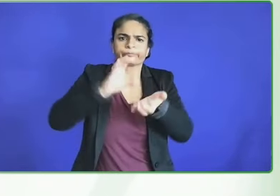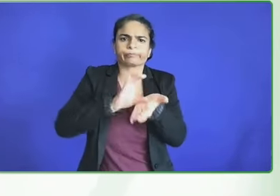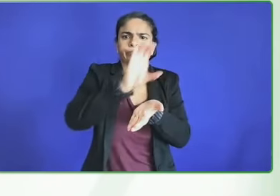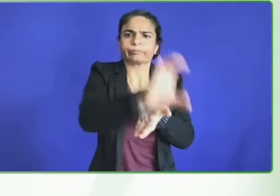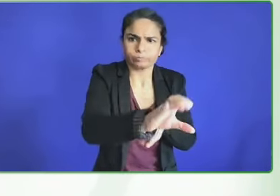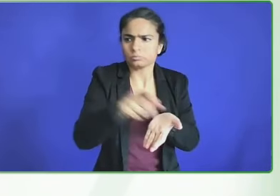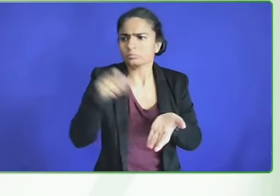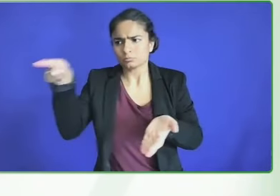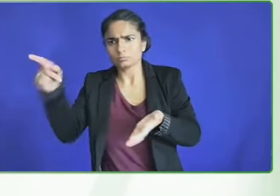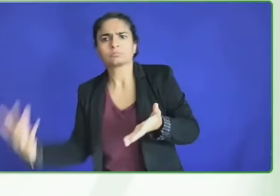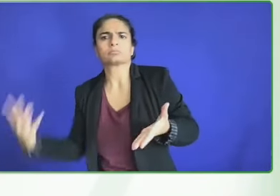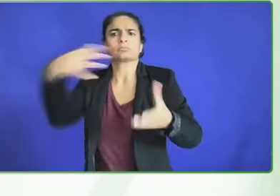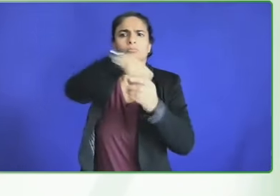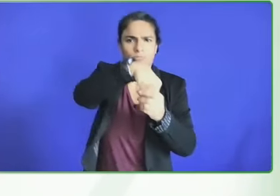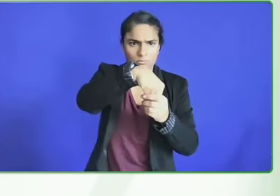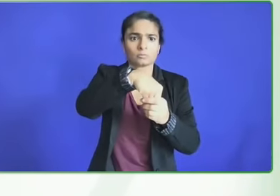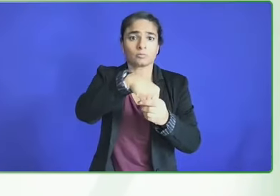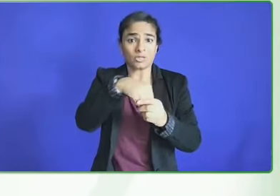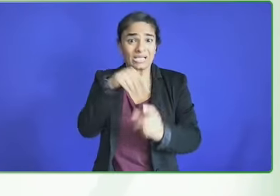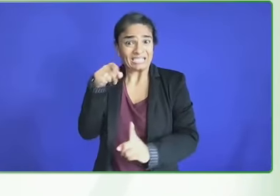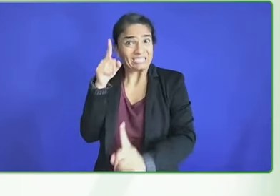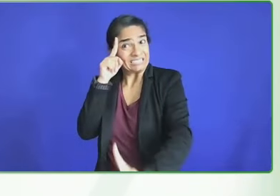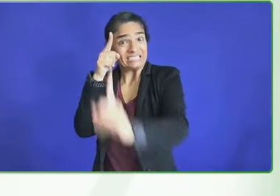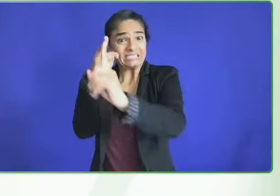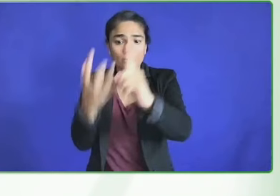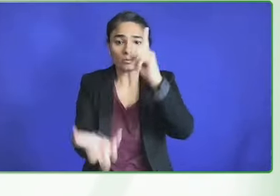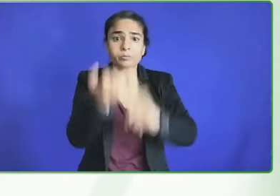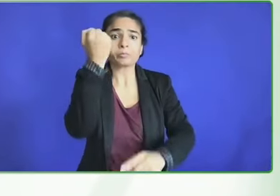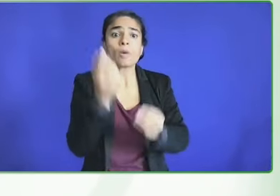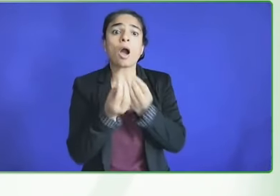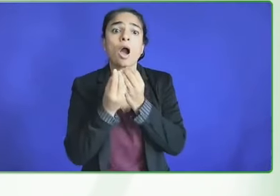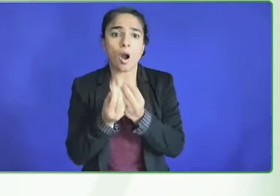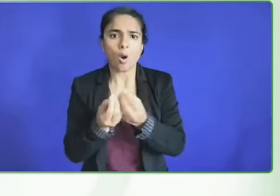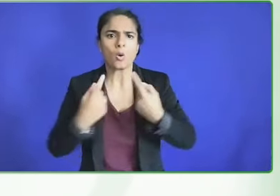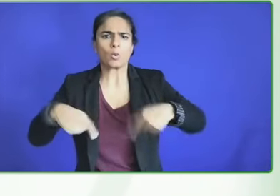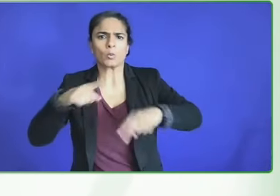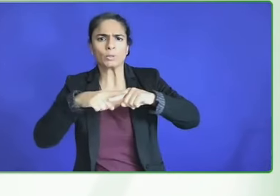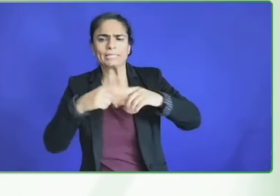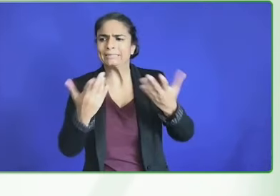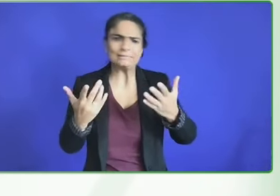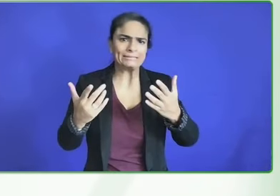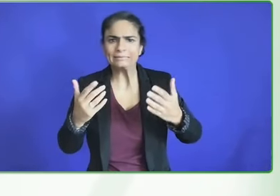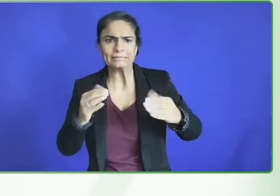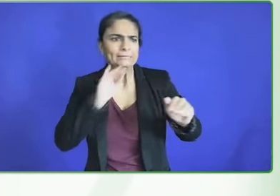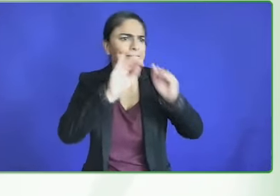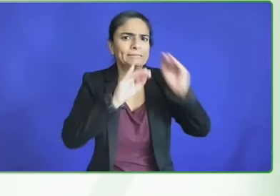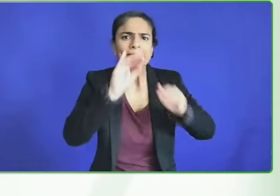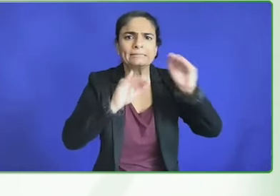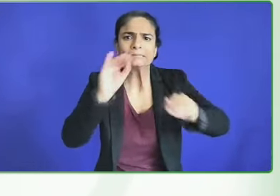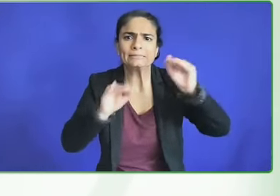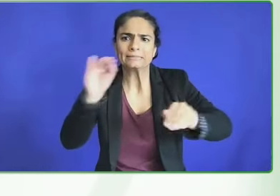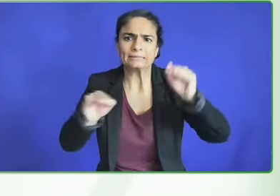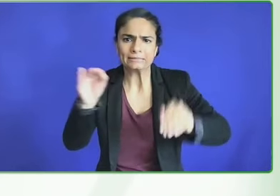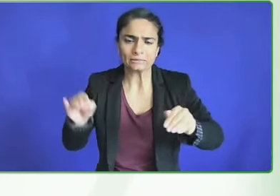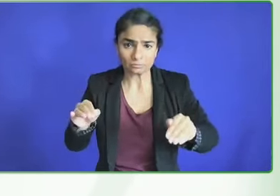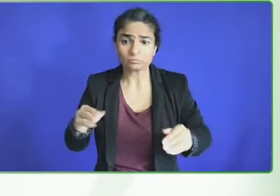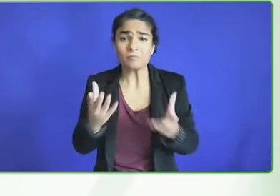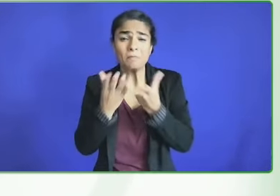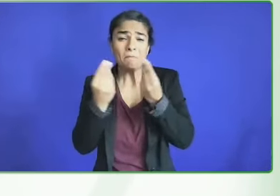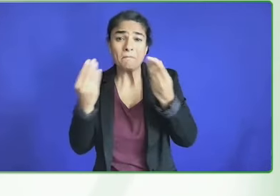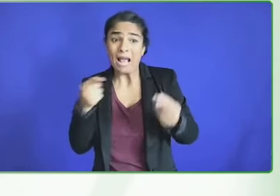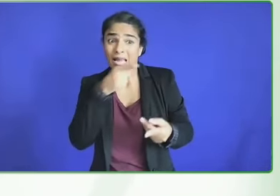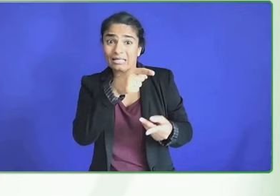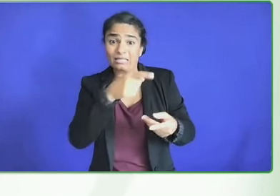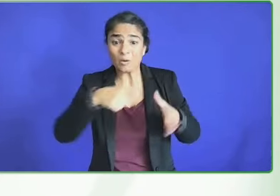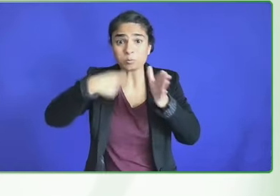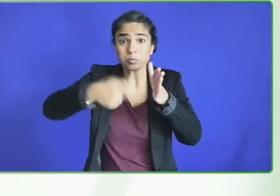including India, and ensure quality prospectus and support to human resources in IT sector, like building the skills, reskilling,